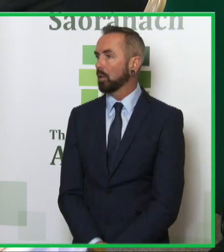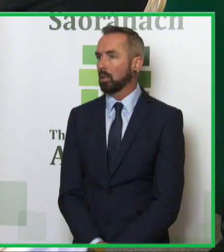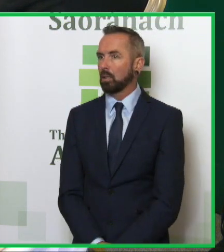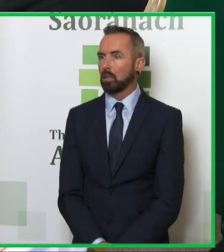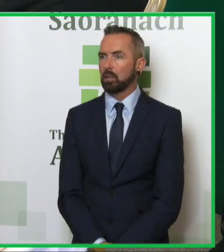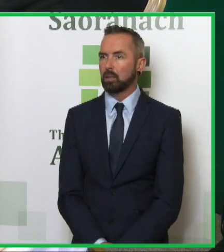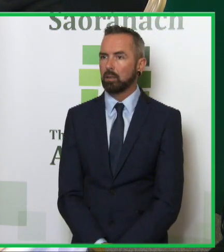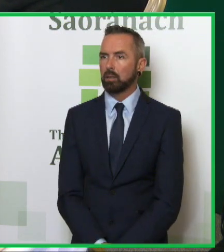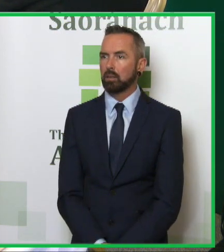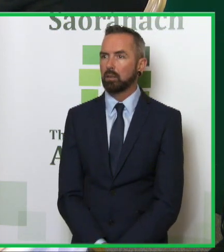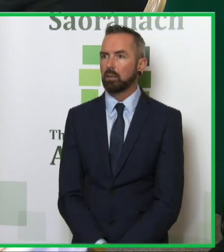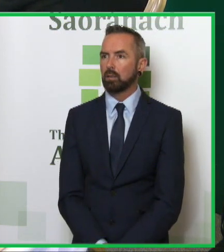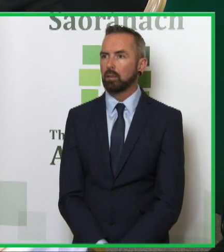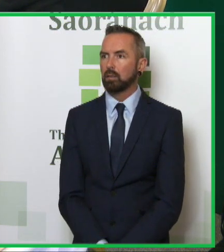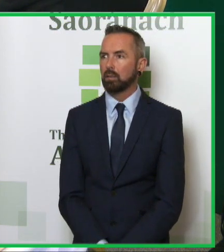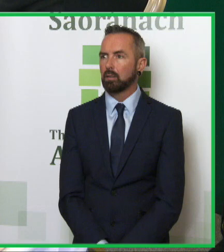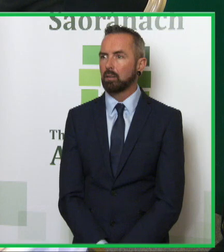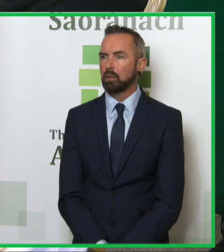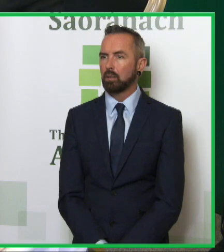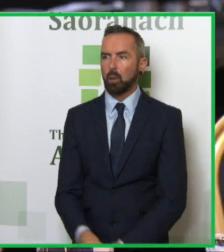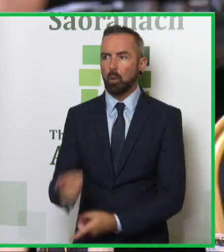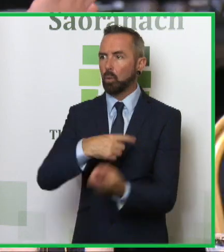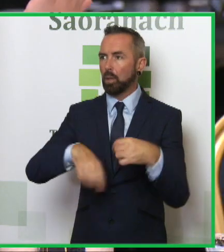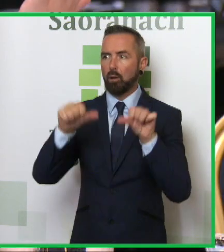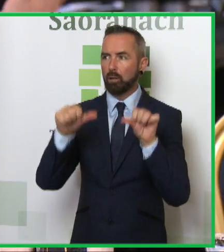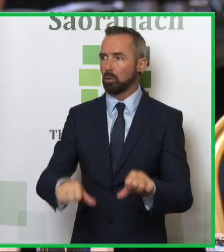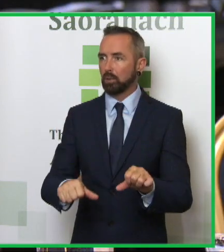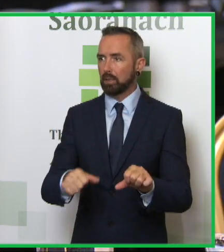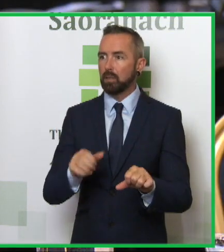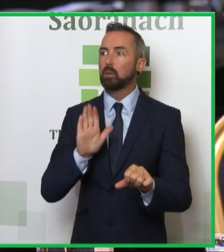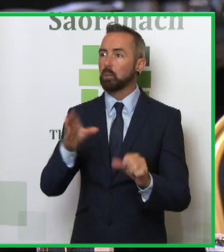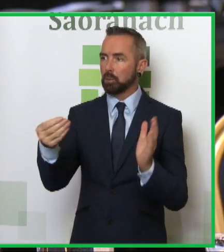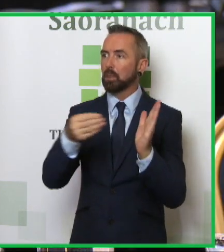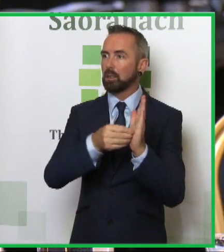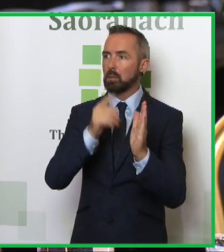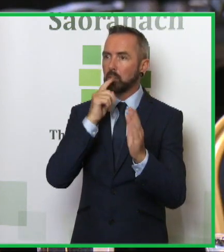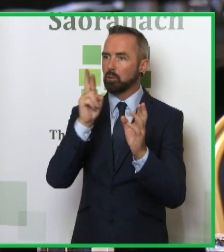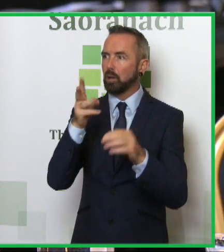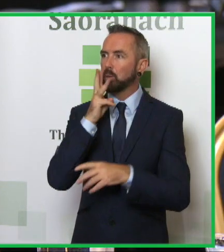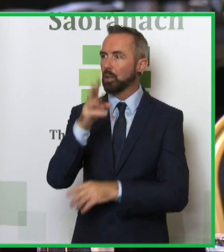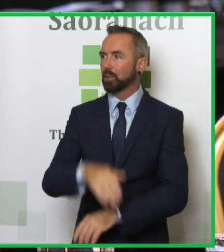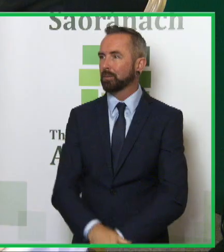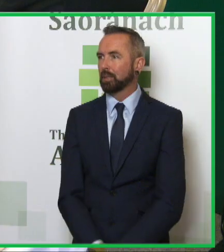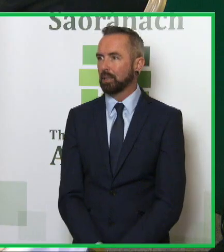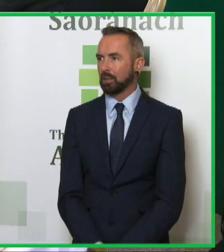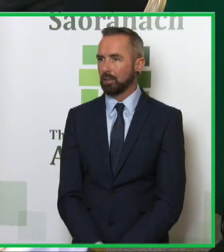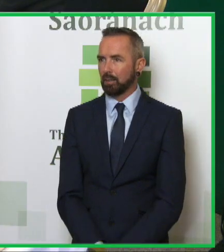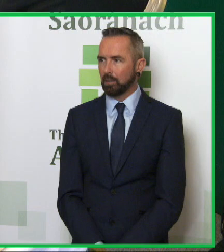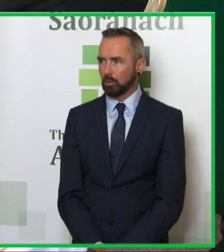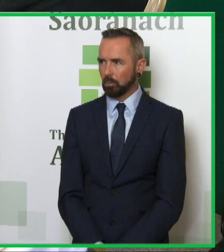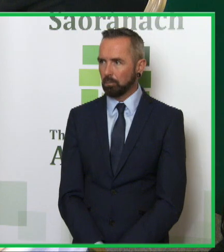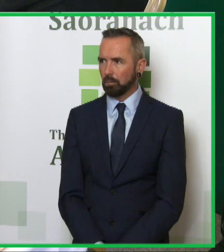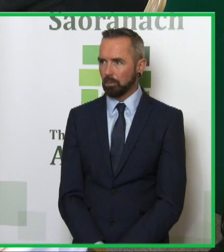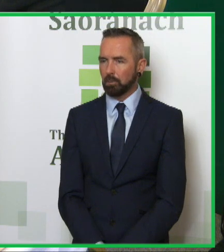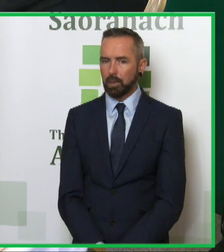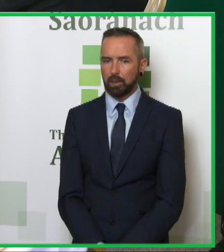We just need wording. No. Yeah, we're there. We're all there. We're there. It has to be in there. It's just a question of finding the word. So I think it's about accountability